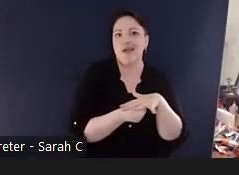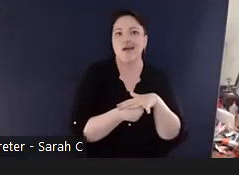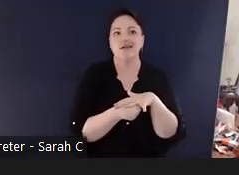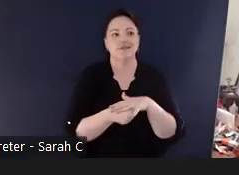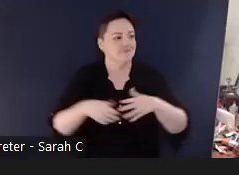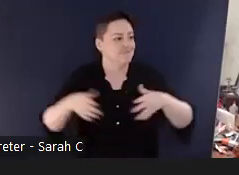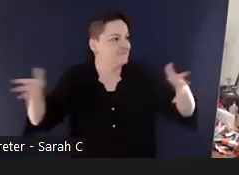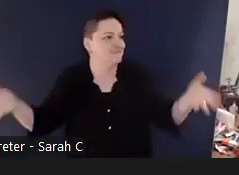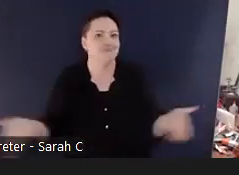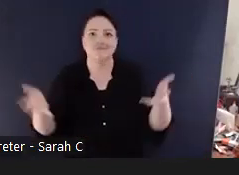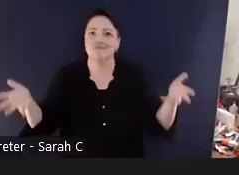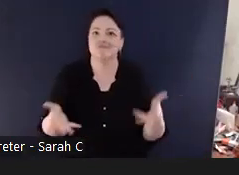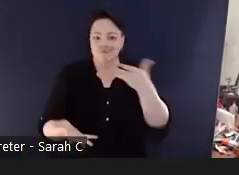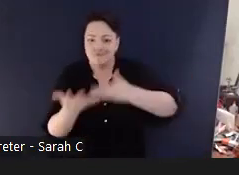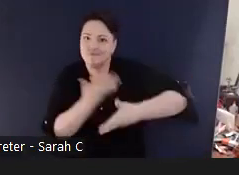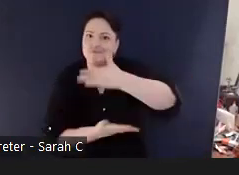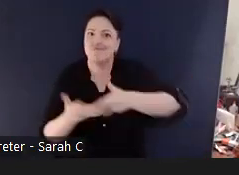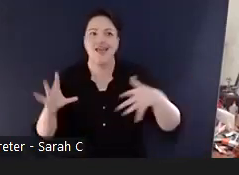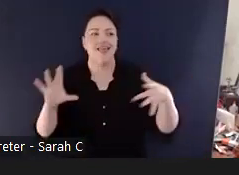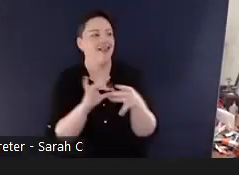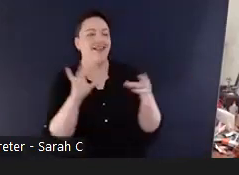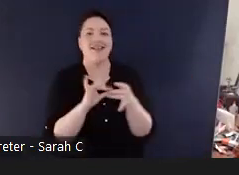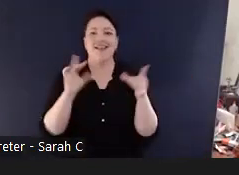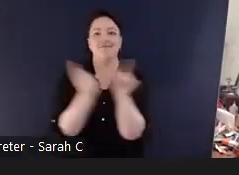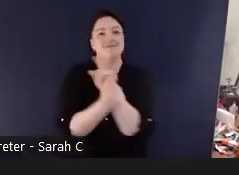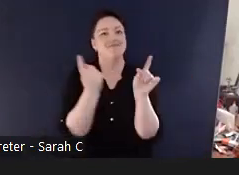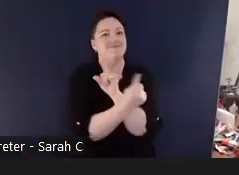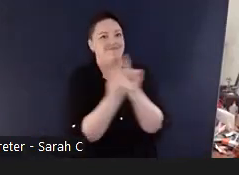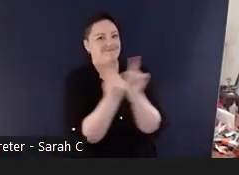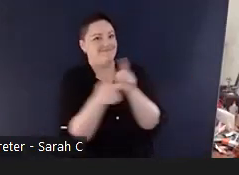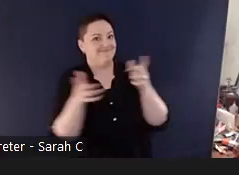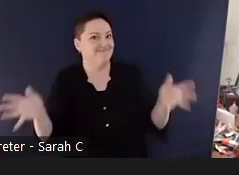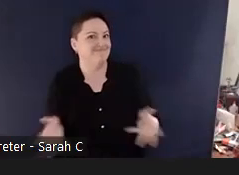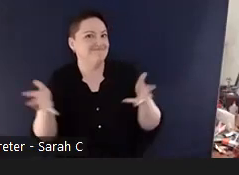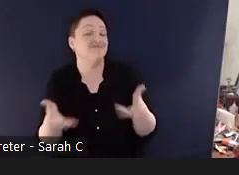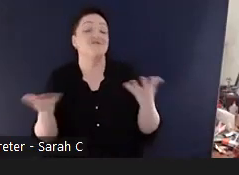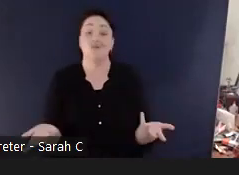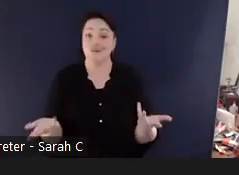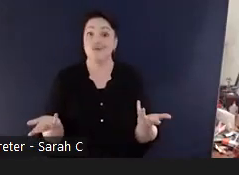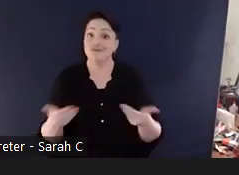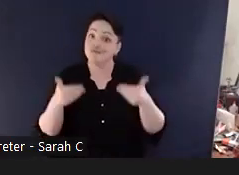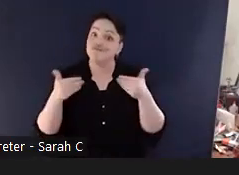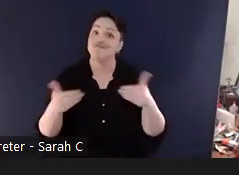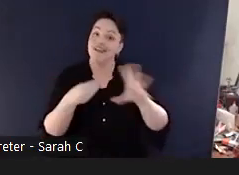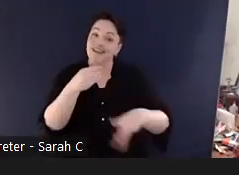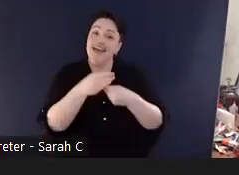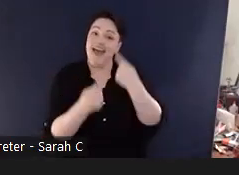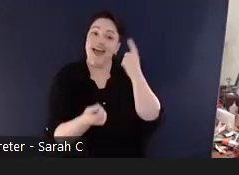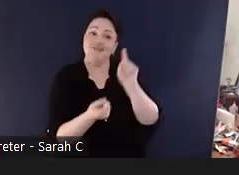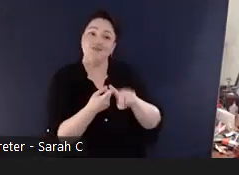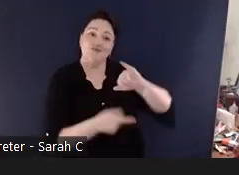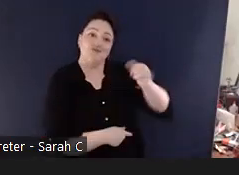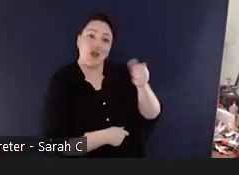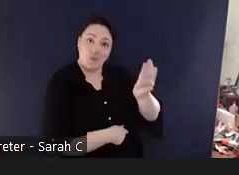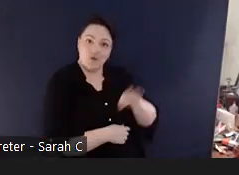potential partners for this call for application. So please add to the Jamboard for that. And